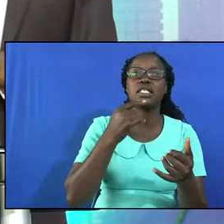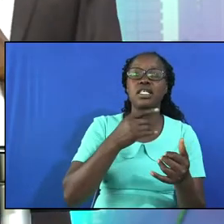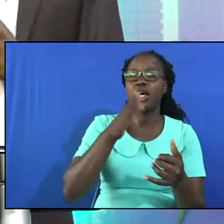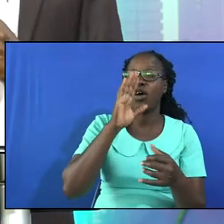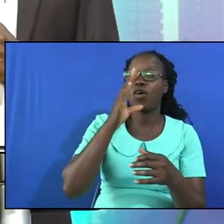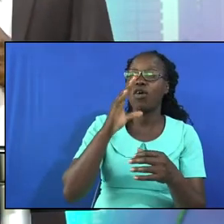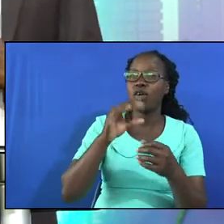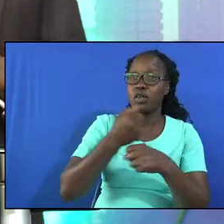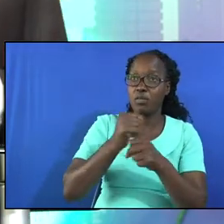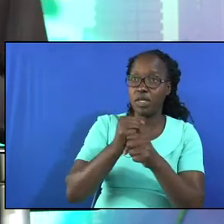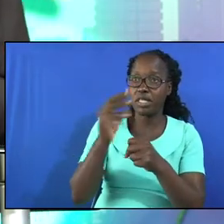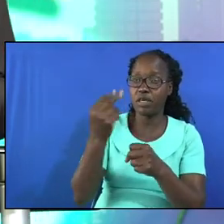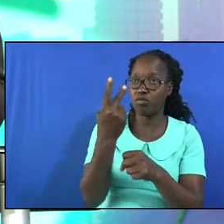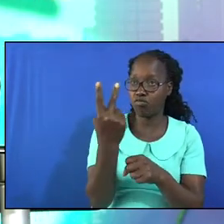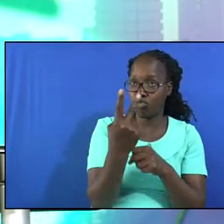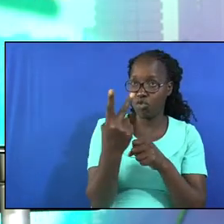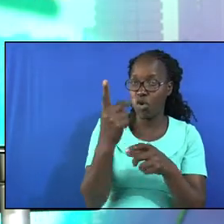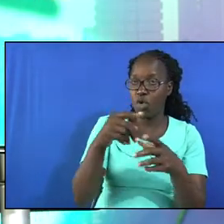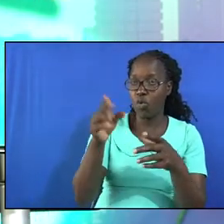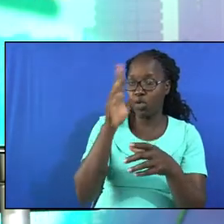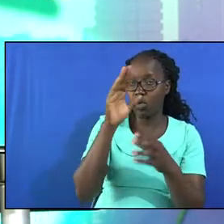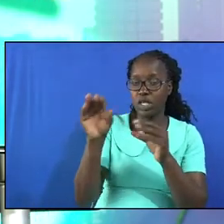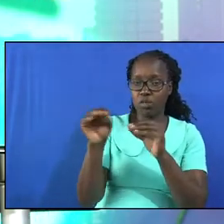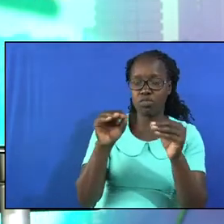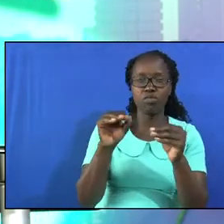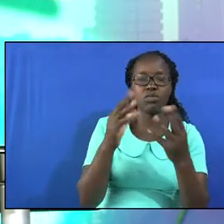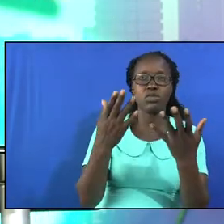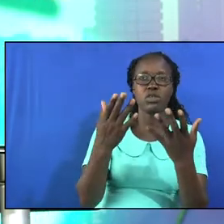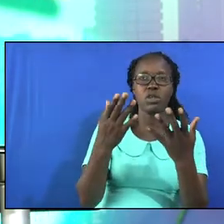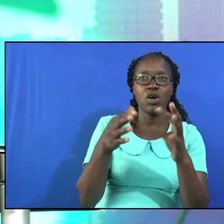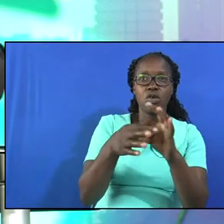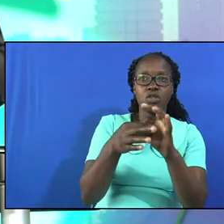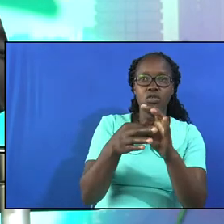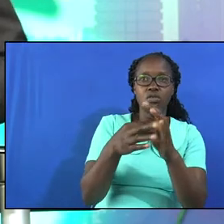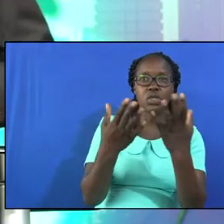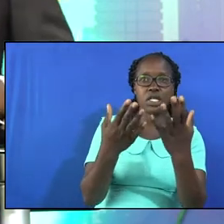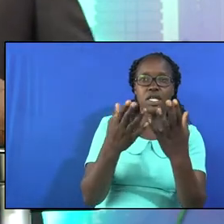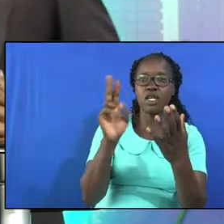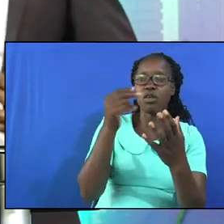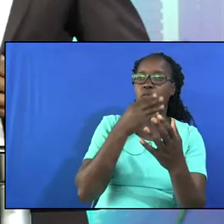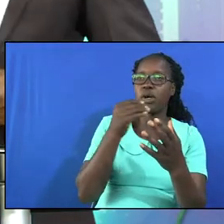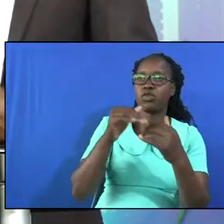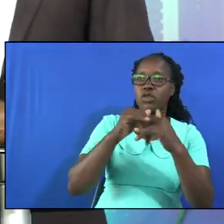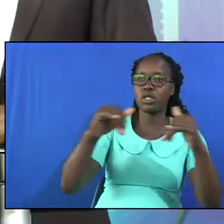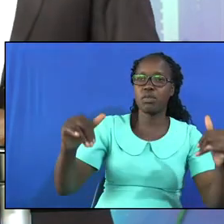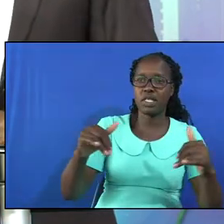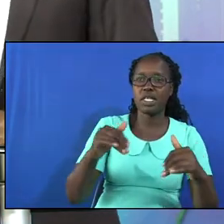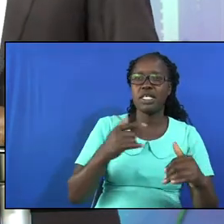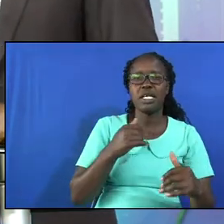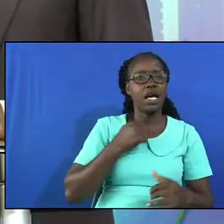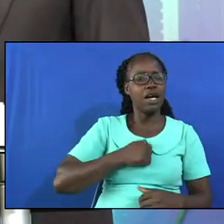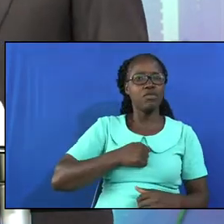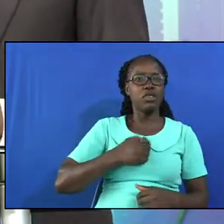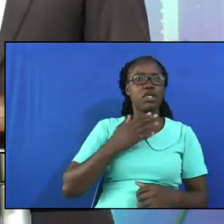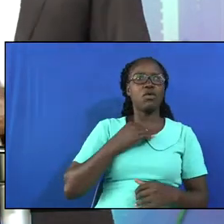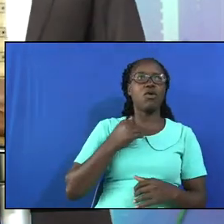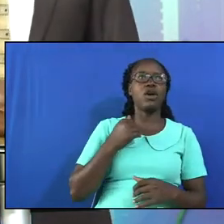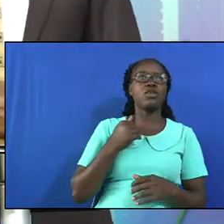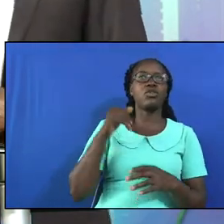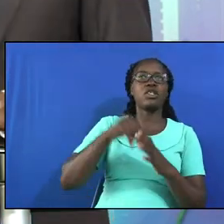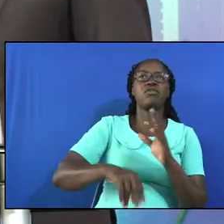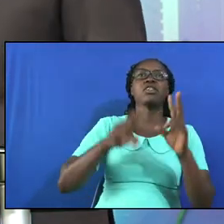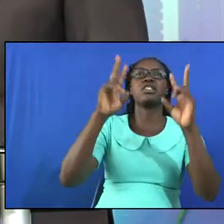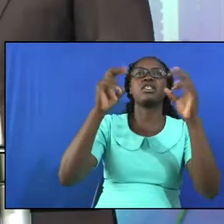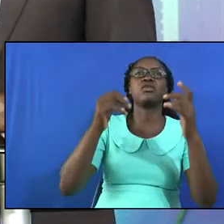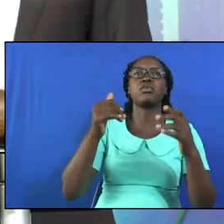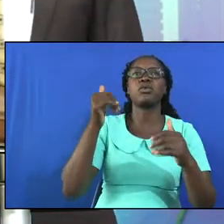God made them two. And what God has put together, no man should put asunder. He did not begin and say, I'm sorry, I want to delve into a